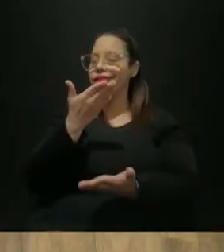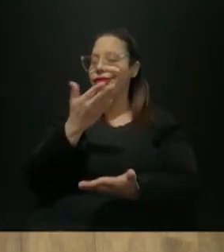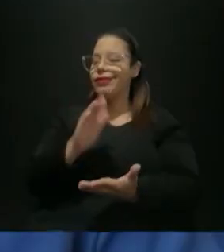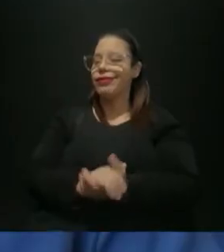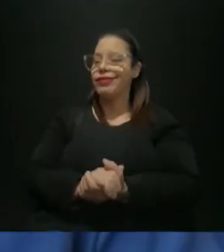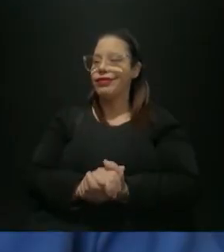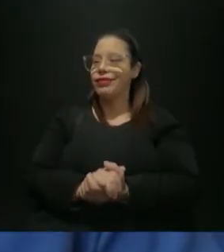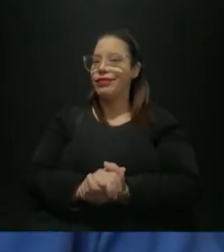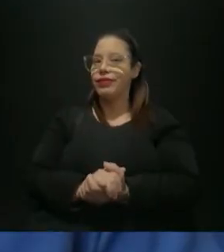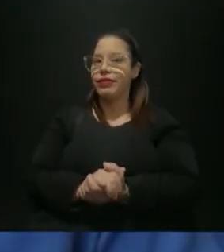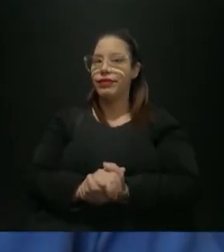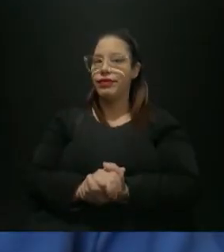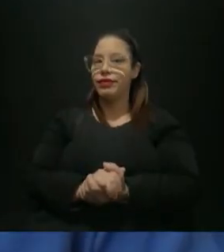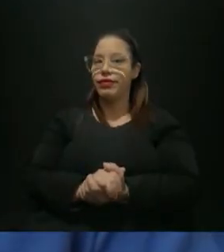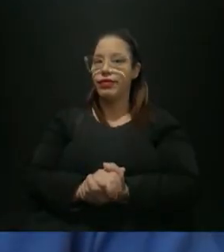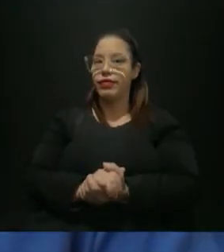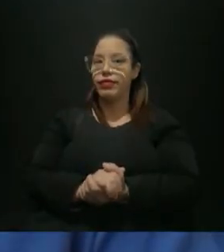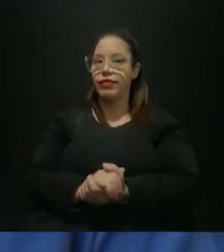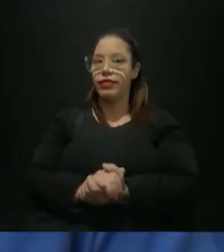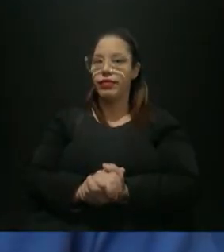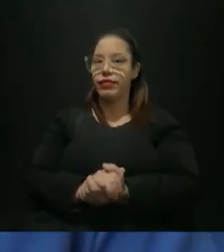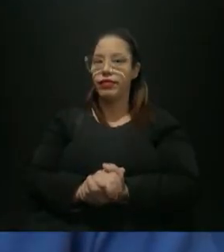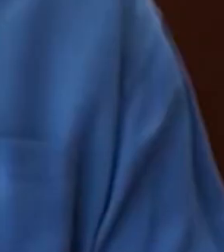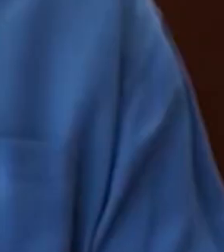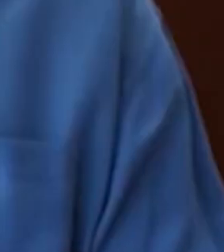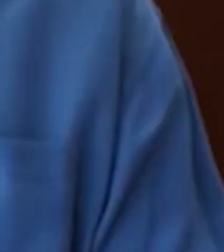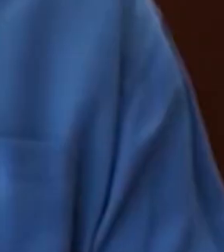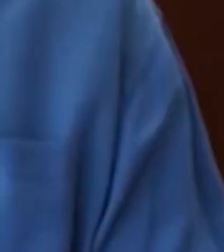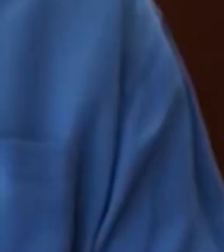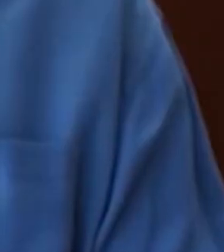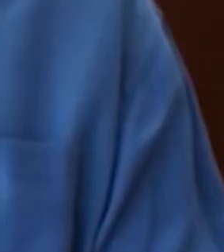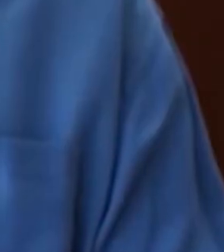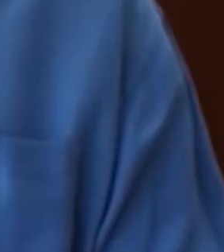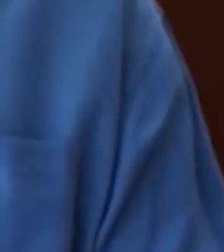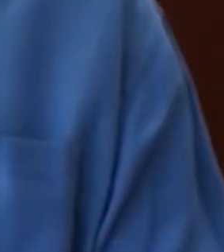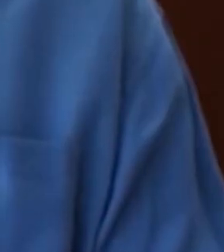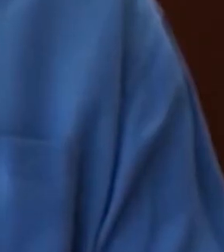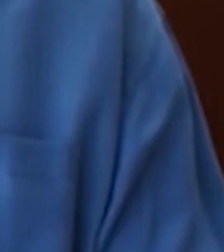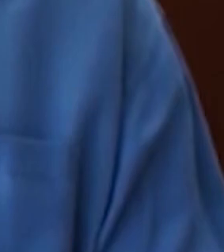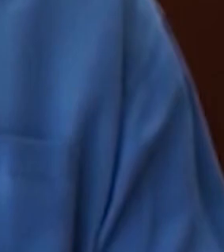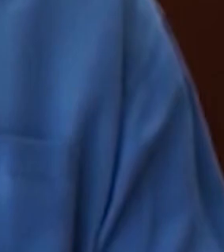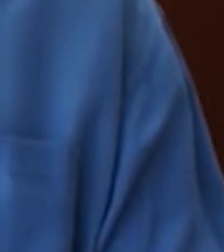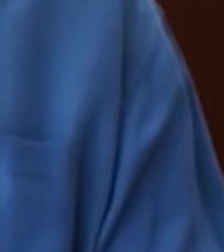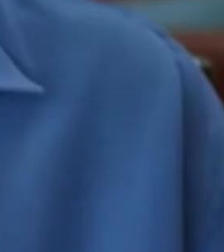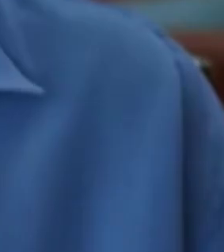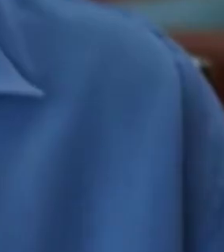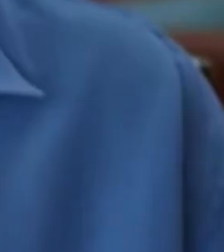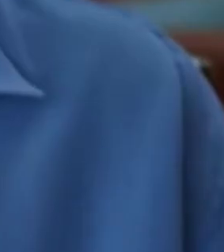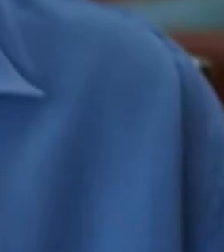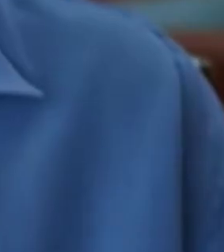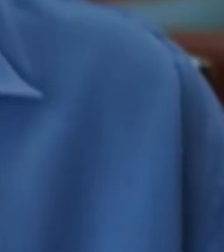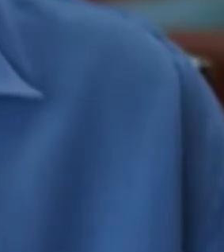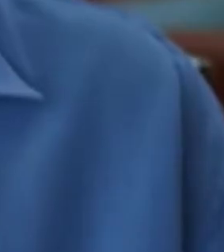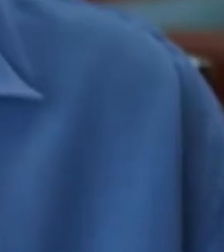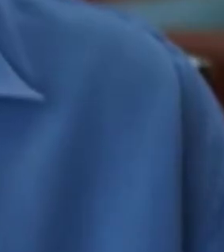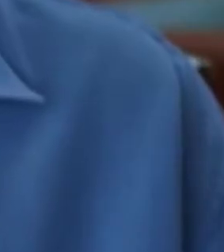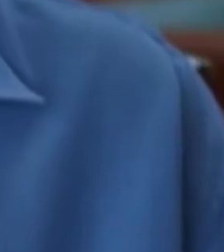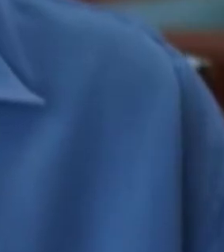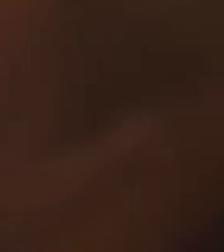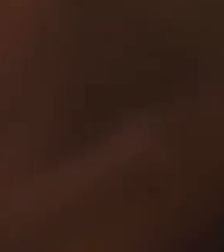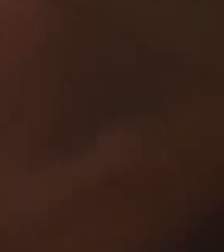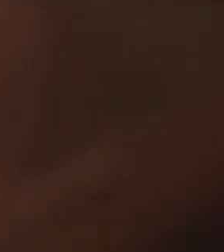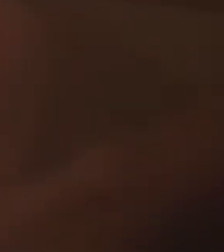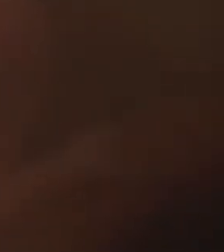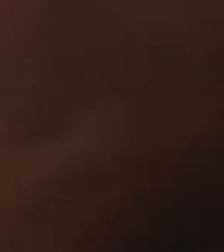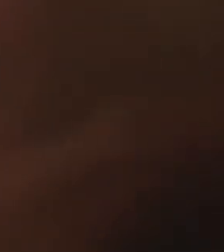Professor Einstein, if you had just one question about the universe, what would that be? Is the universe